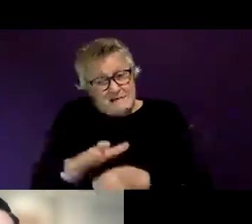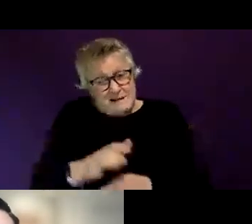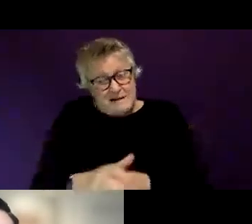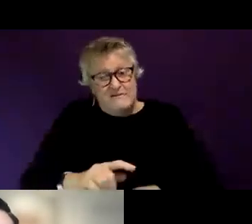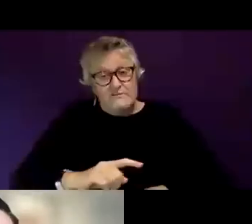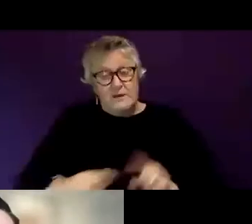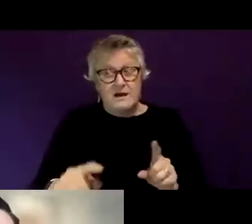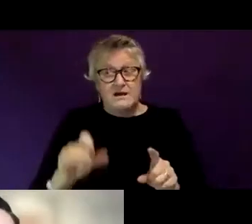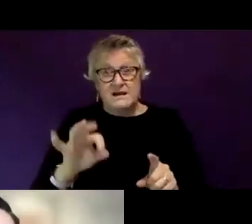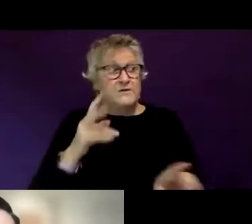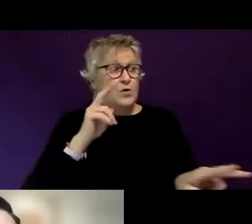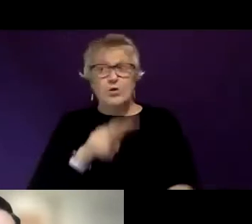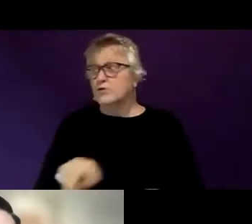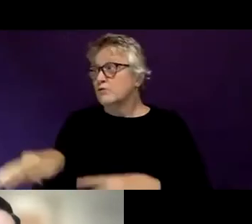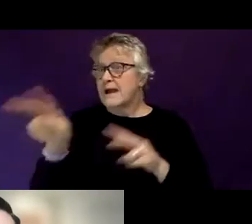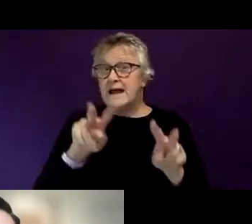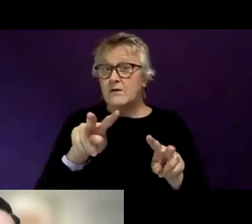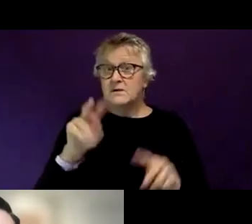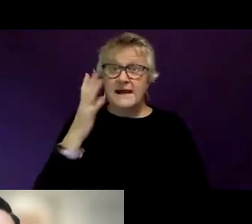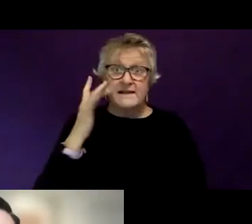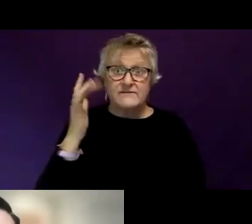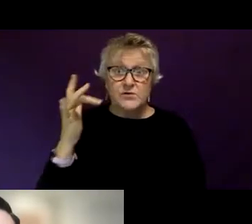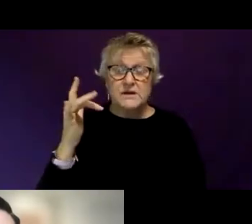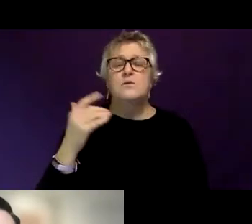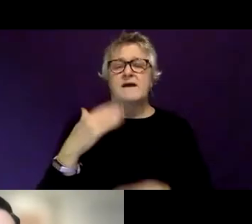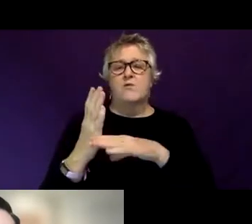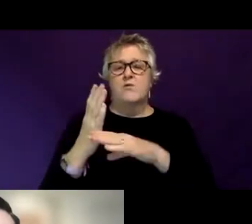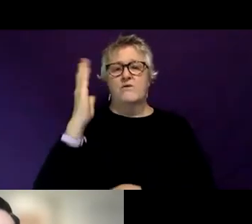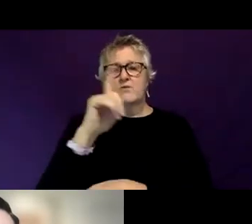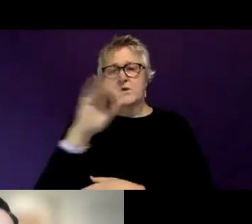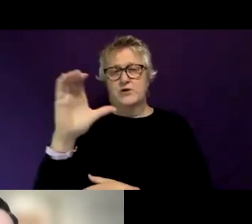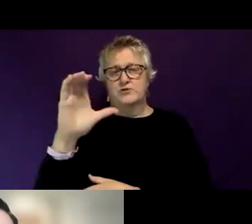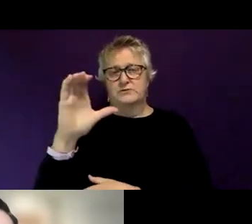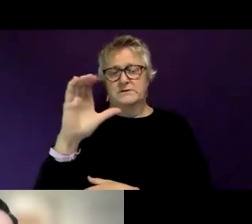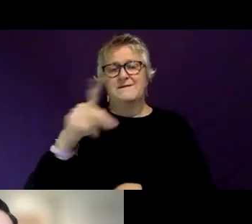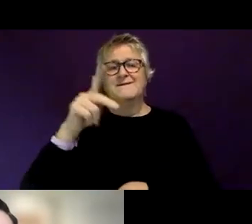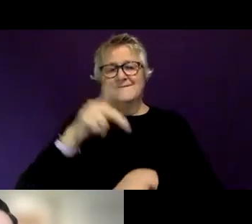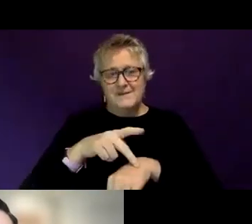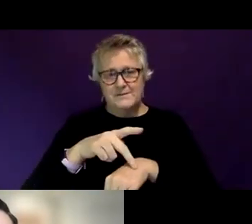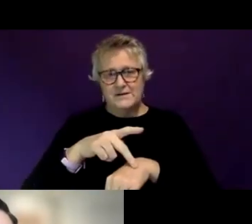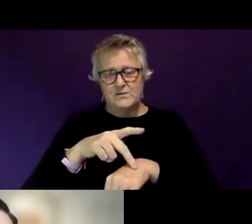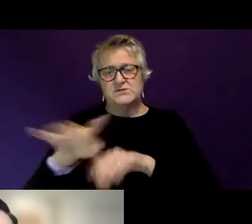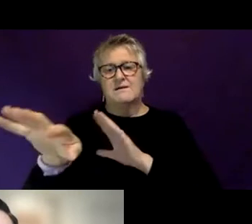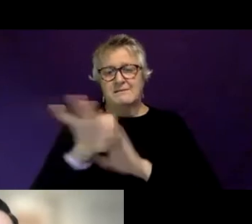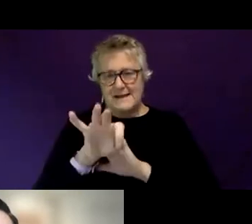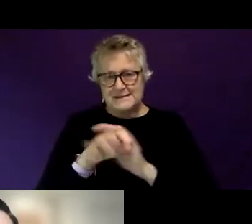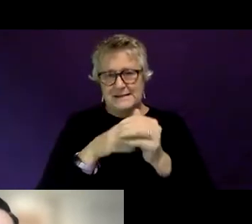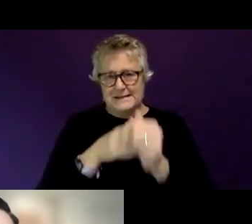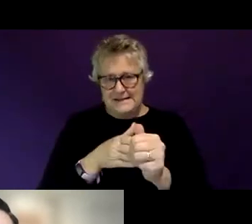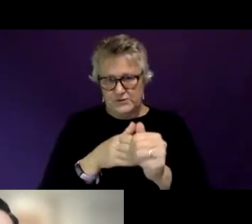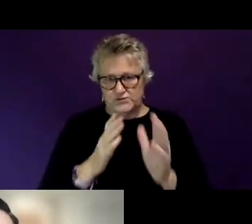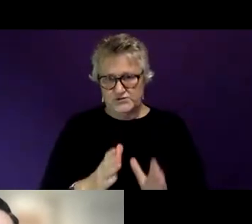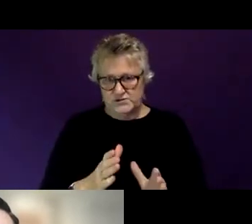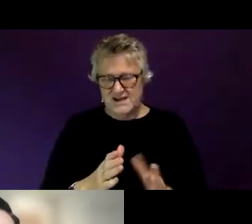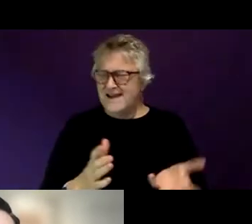in California, we have over 100 Filipino Democratic appointed and elected leaders. And I don't think that that's